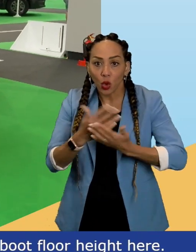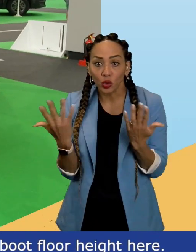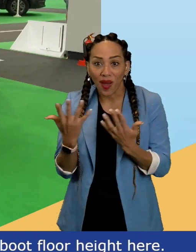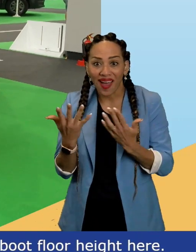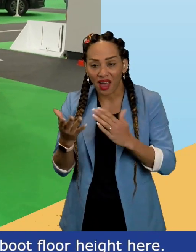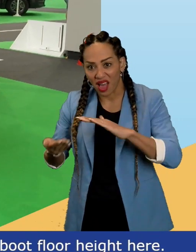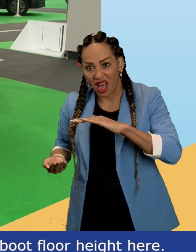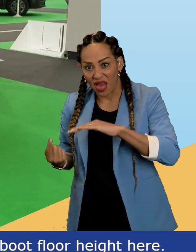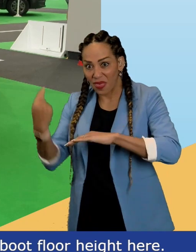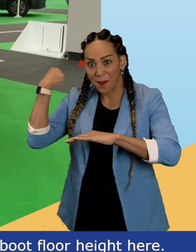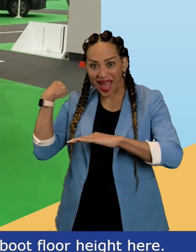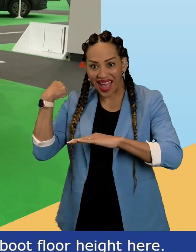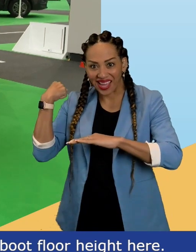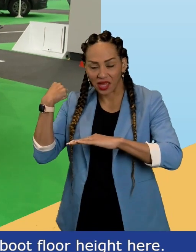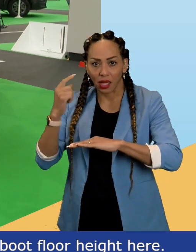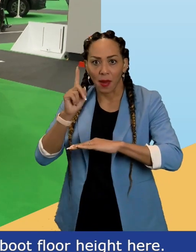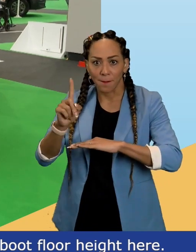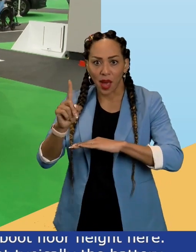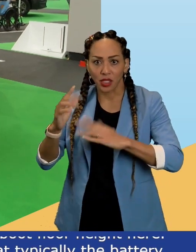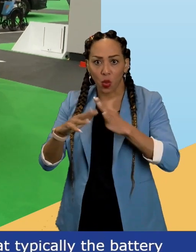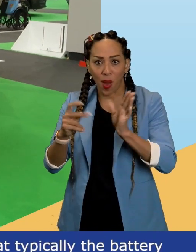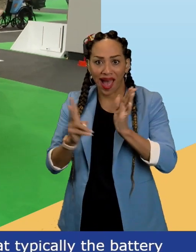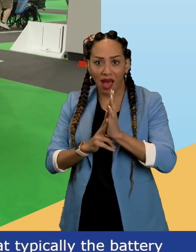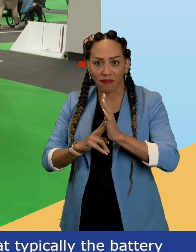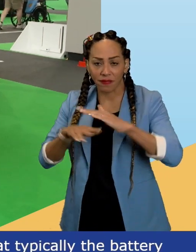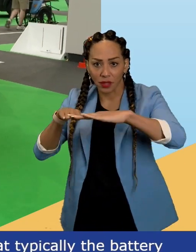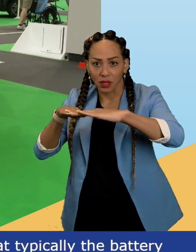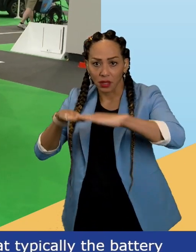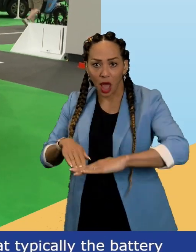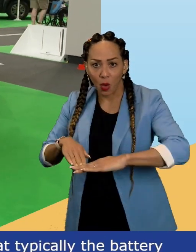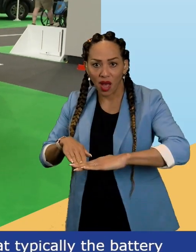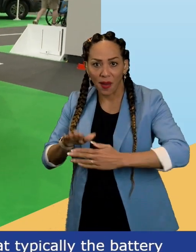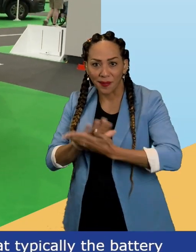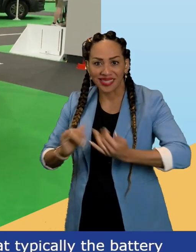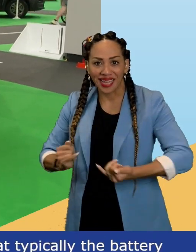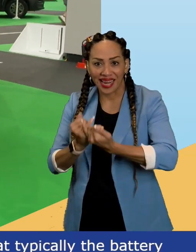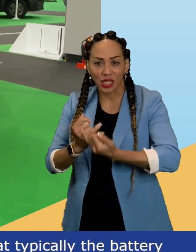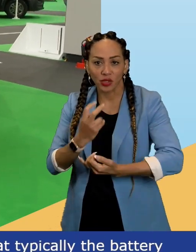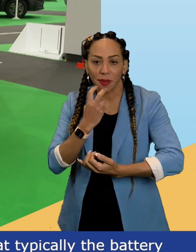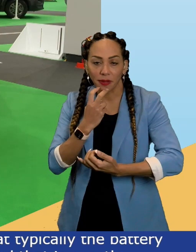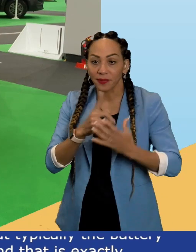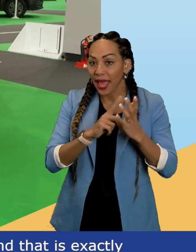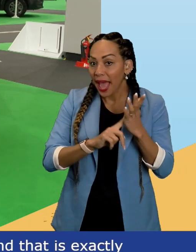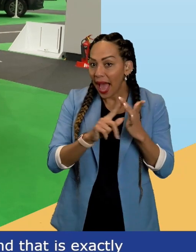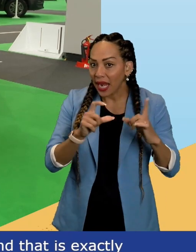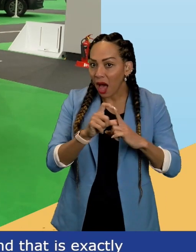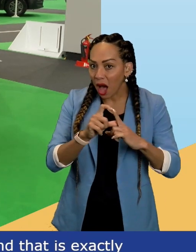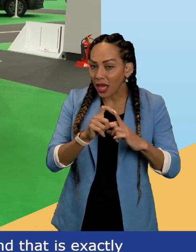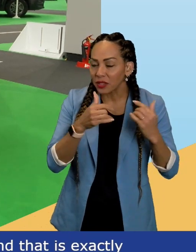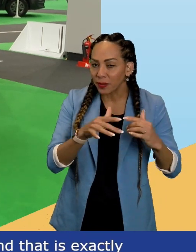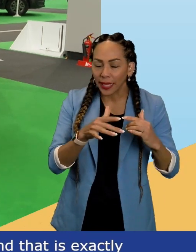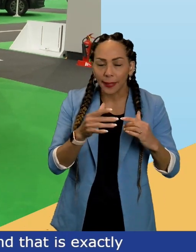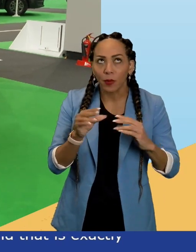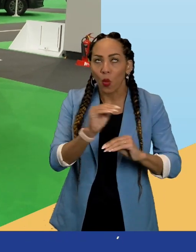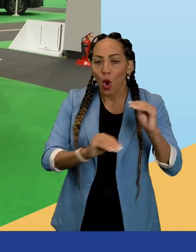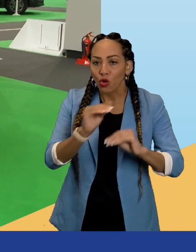converters put their lowered floor section. So it gives them a real puzzle to try and get around. Now, Allied have managed to work with the batteries on the vehicle,